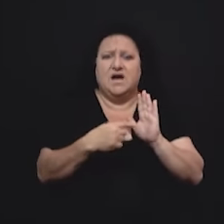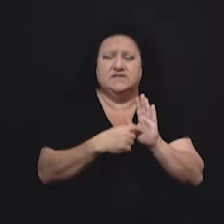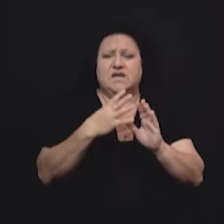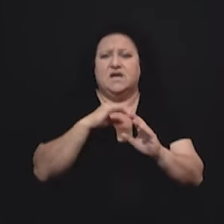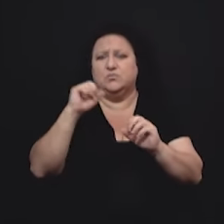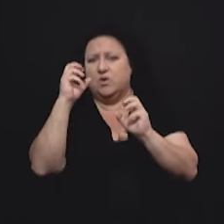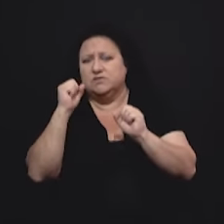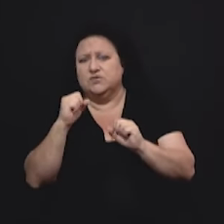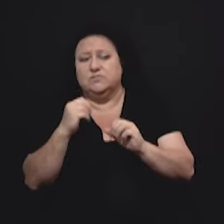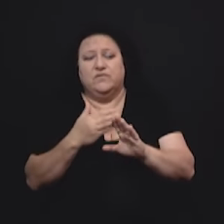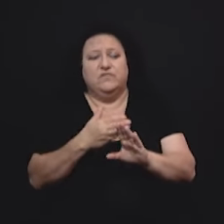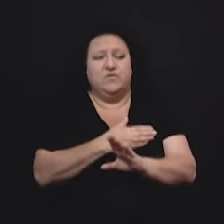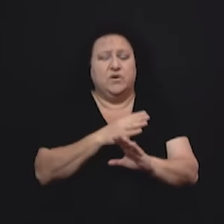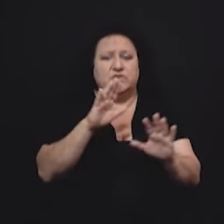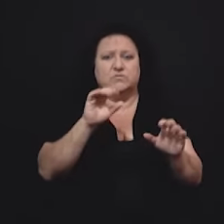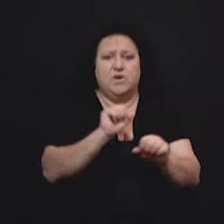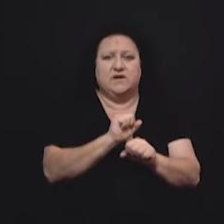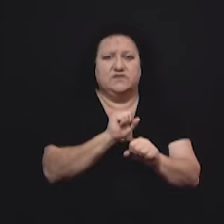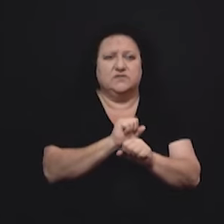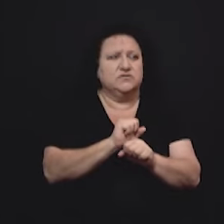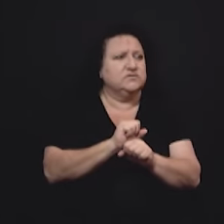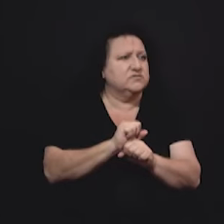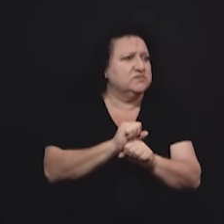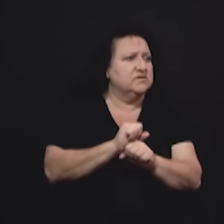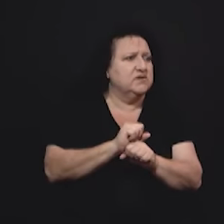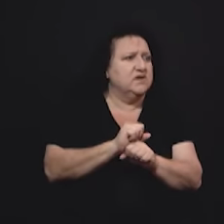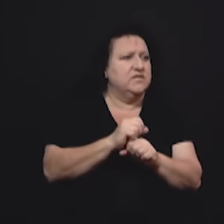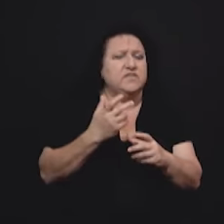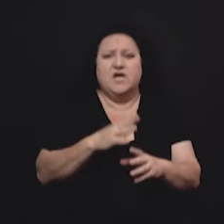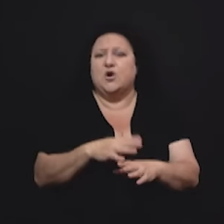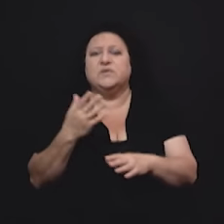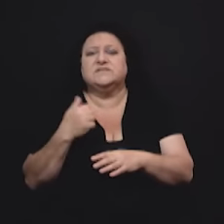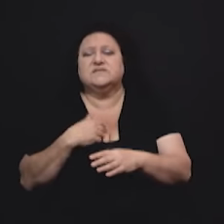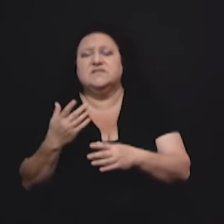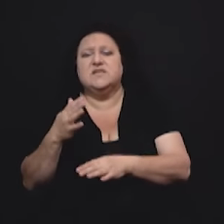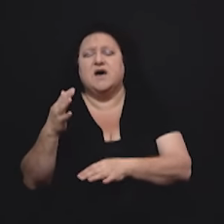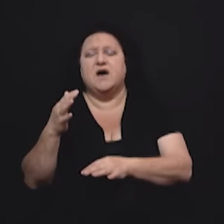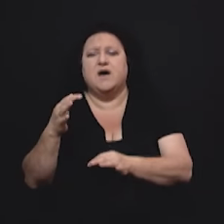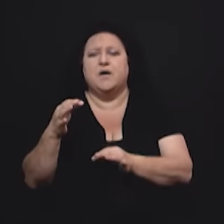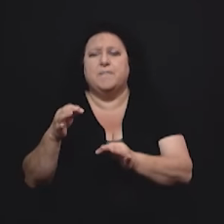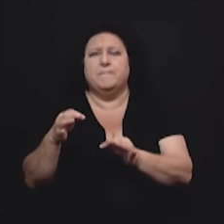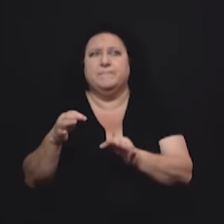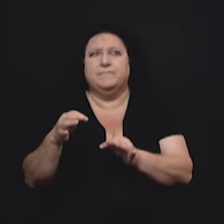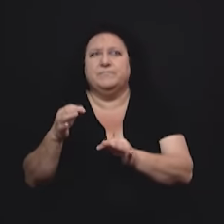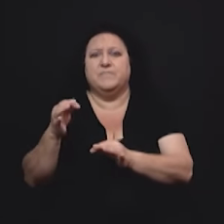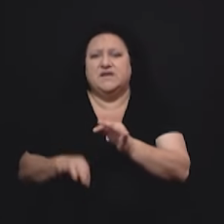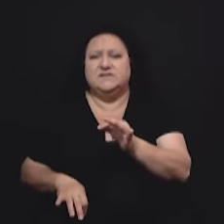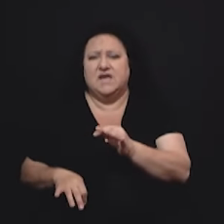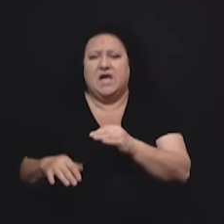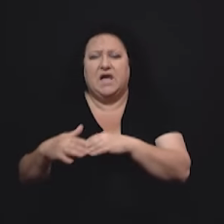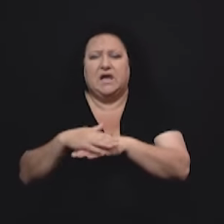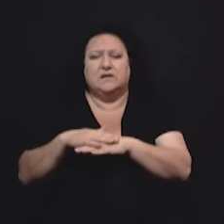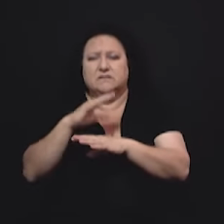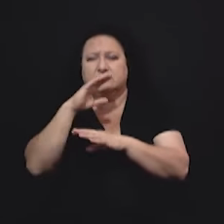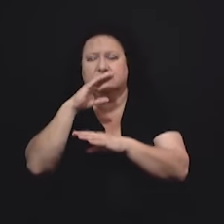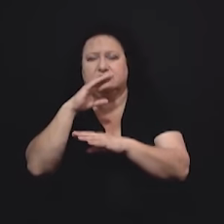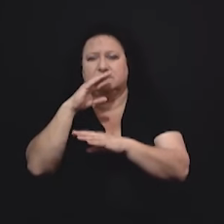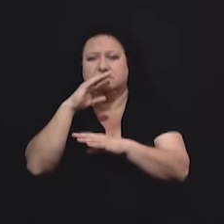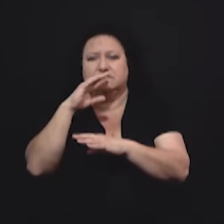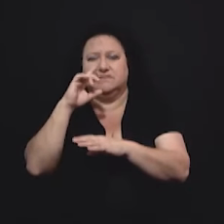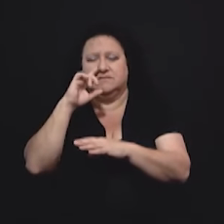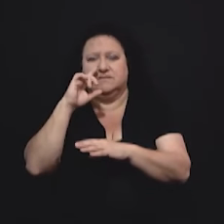the mundane. Before there was ever the miraculous, there was the mundane. Oftentimes, we want to see God do something spectacular, but we don't want to